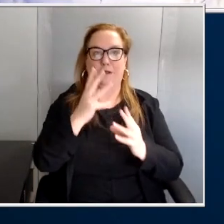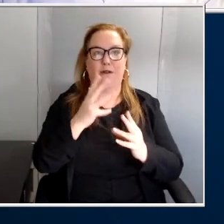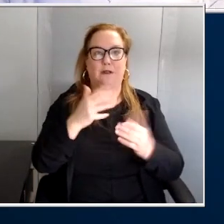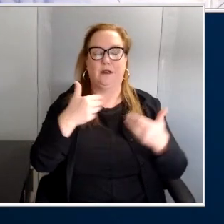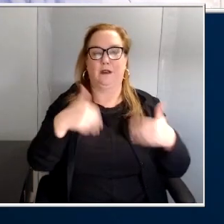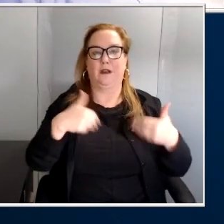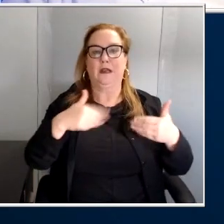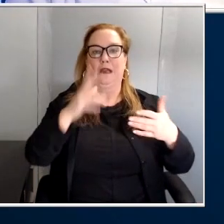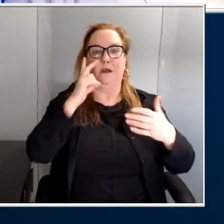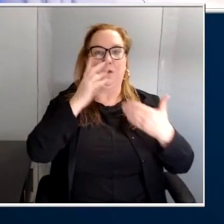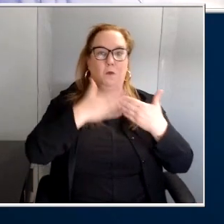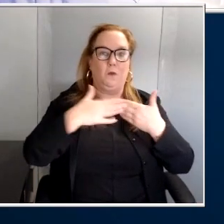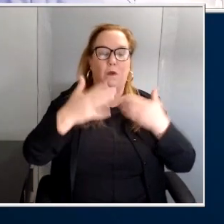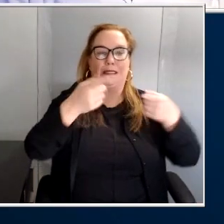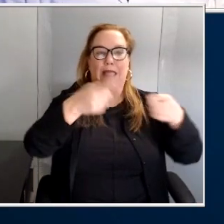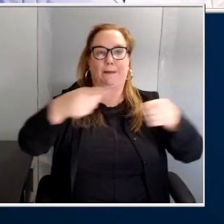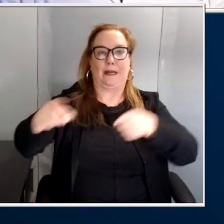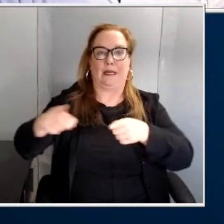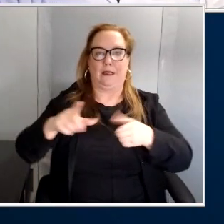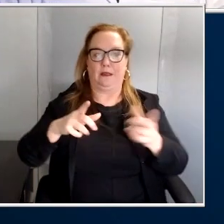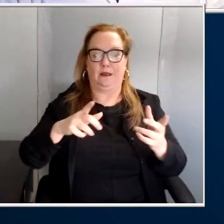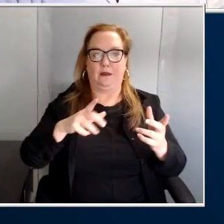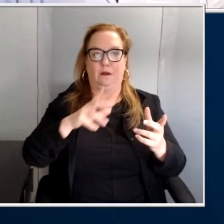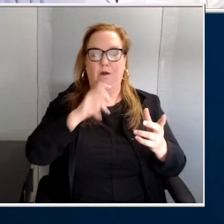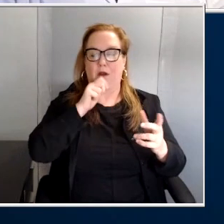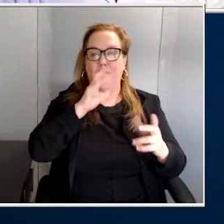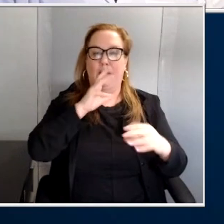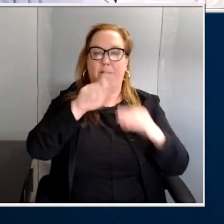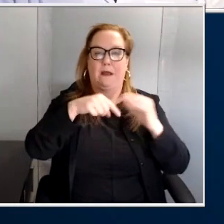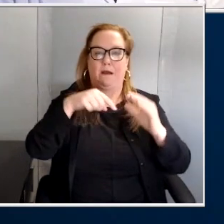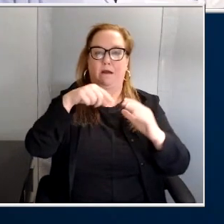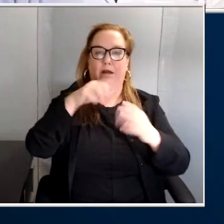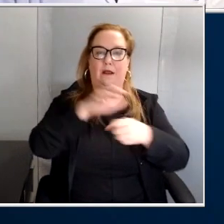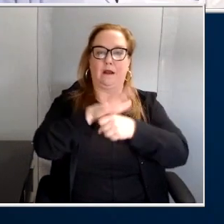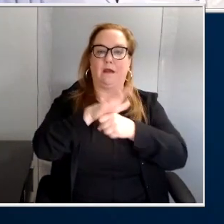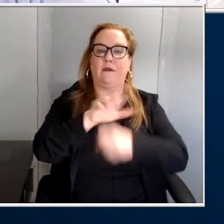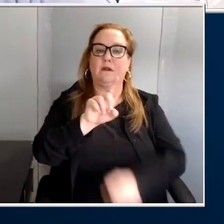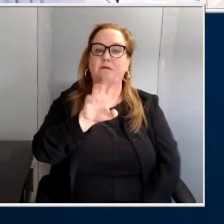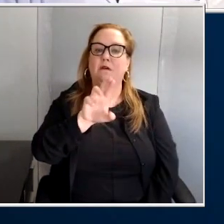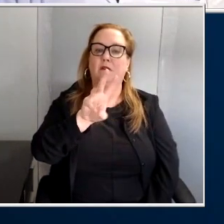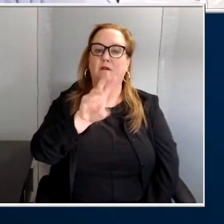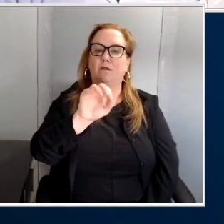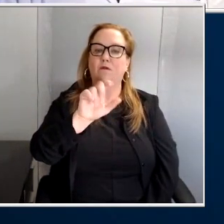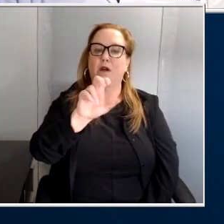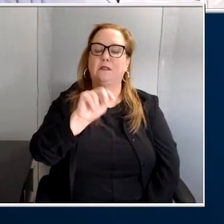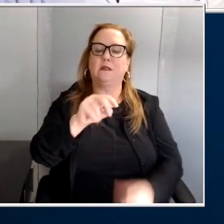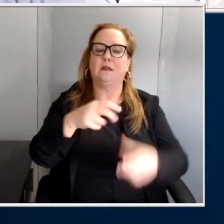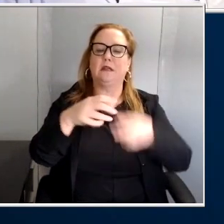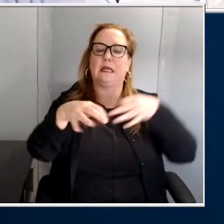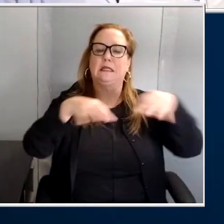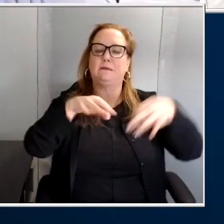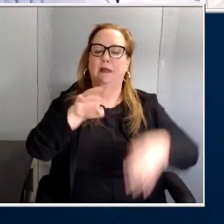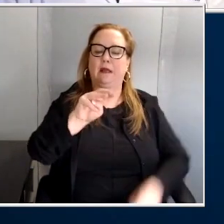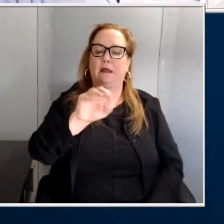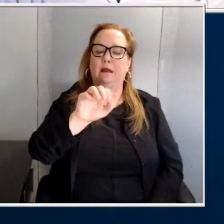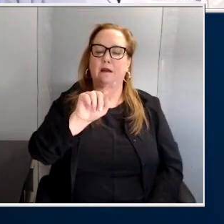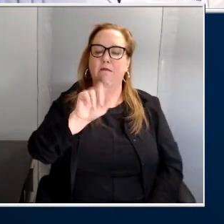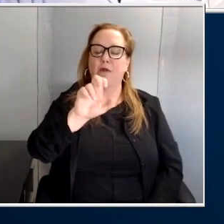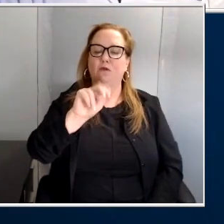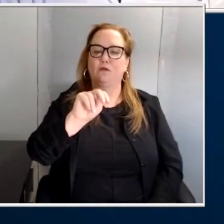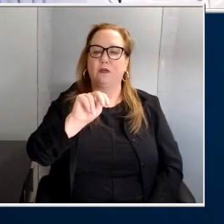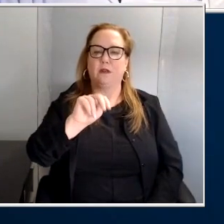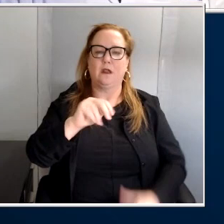are going on. I don't know that we talk about it enough. Dr. Watson, tell us a little bit again about what Motion is and what's the data showing you in Kansas?